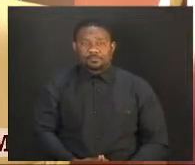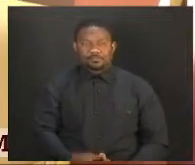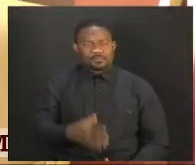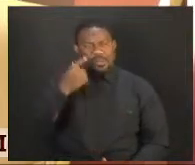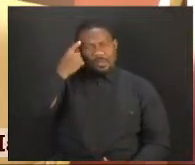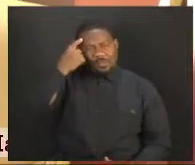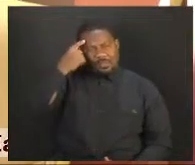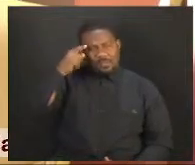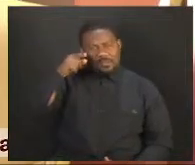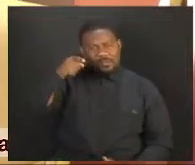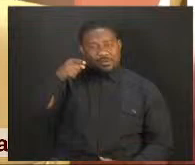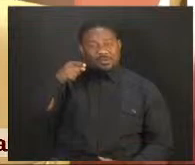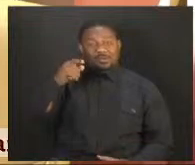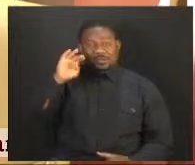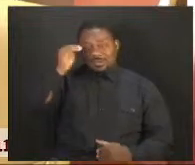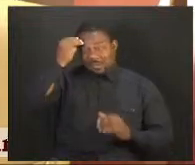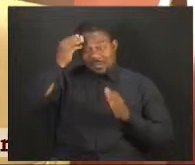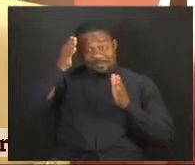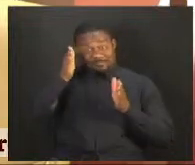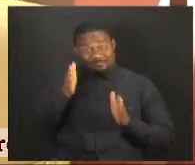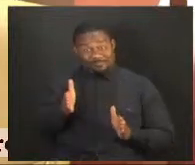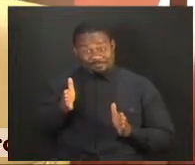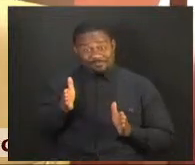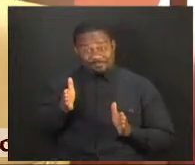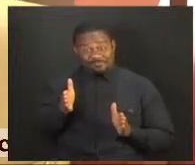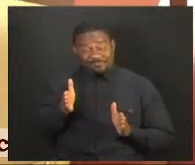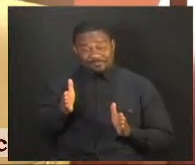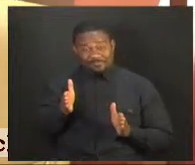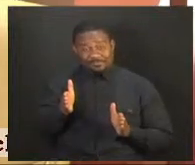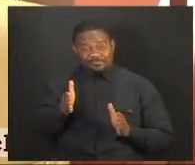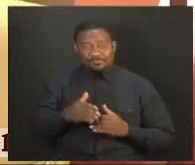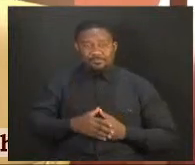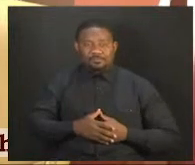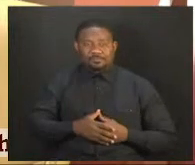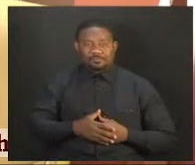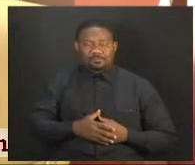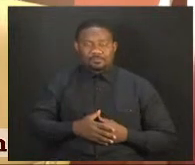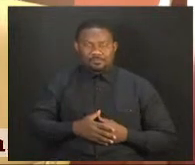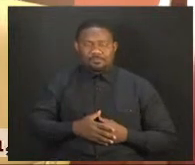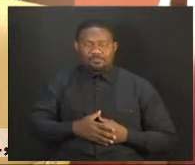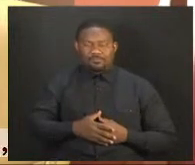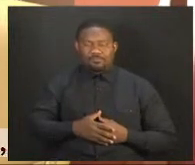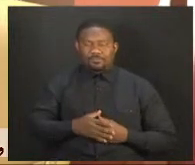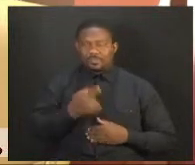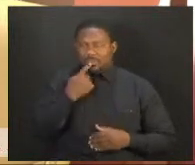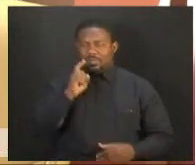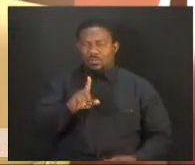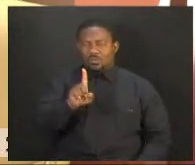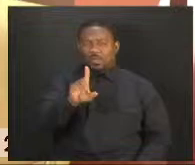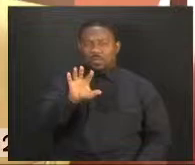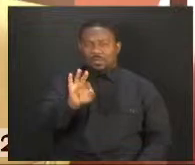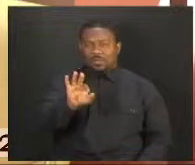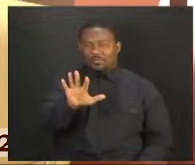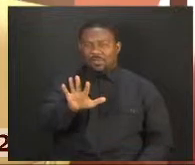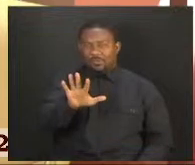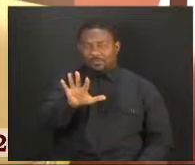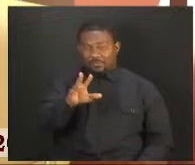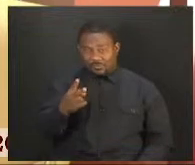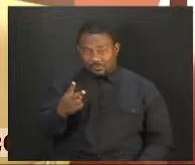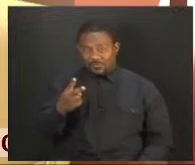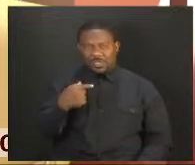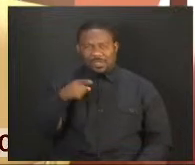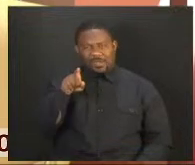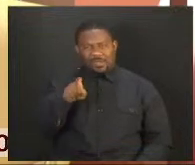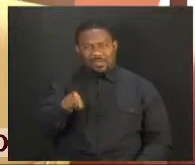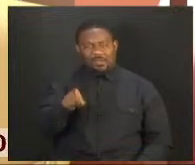minister was, Mr. Speaker, Order 1952. With your permission, Mr. Speaker, I need guidance and